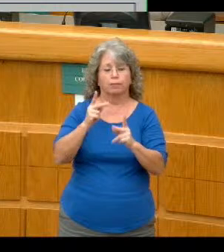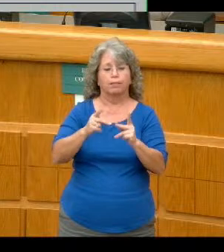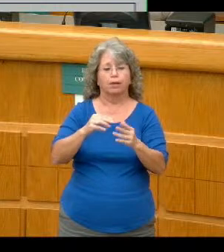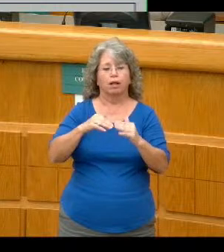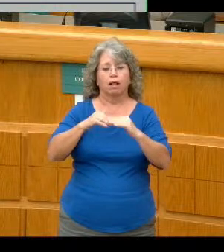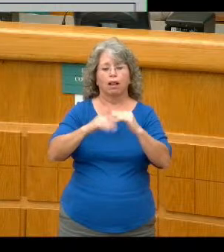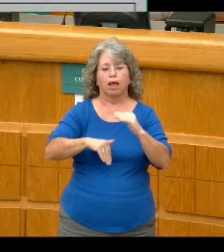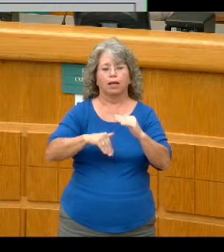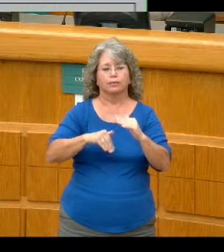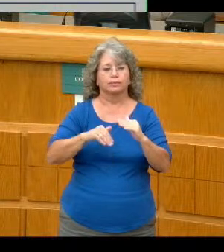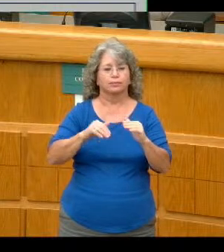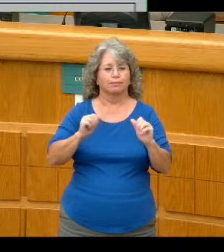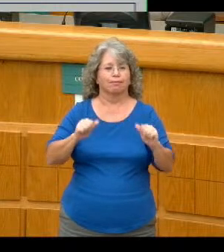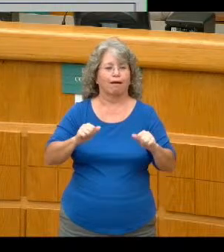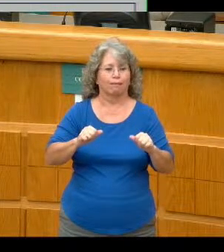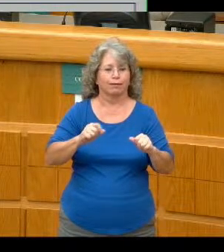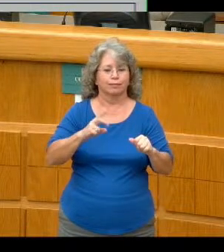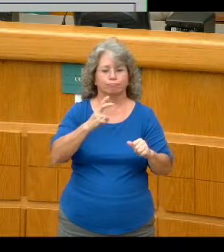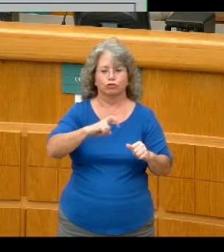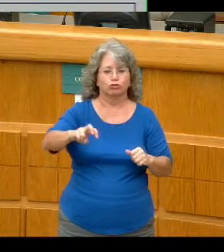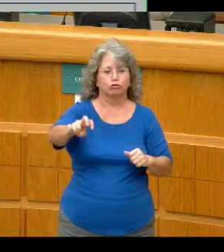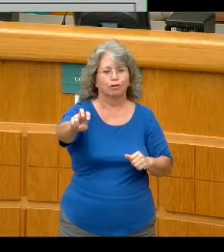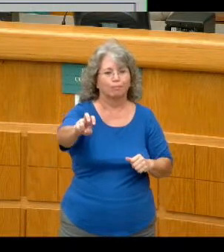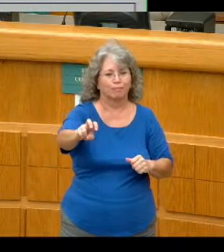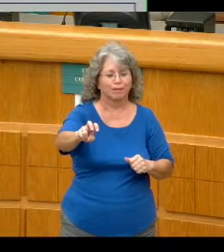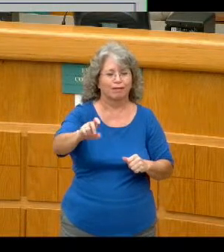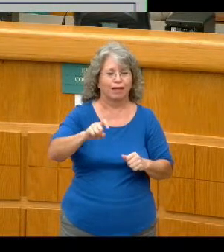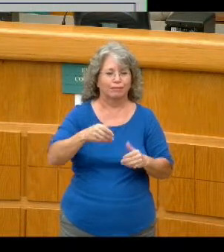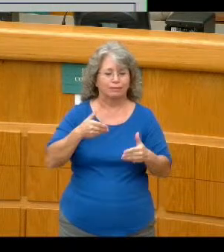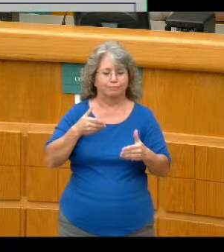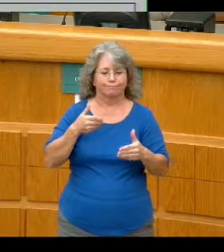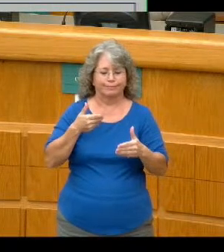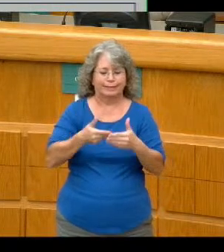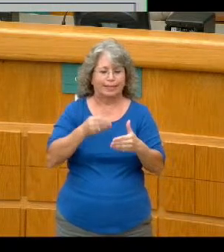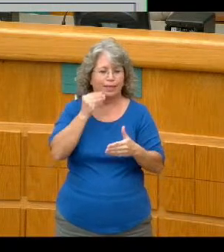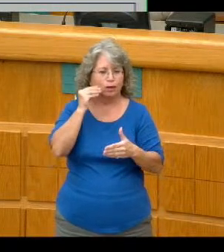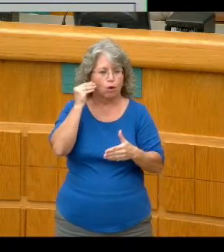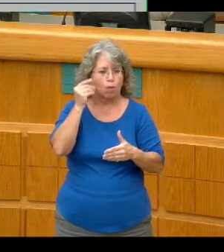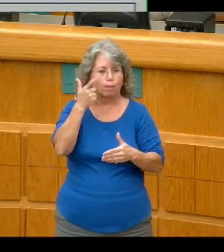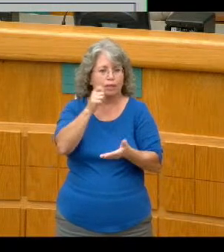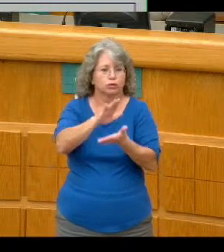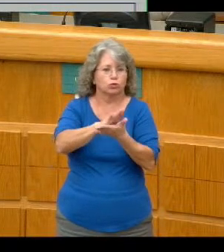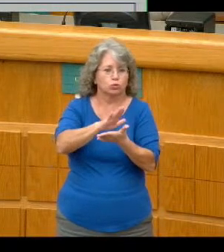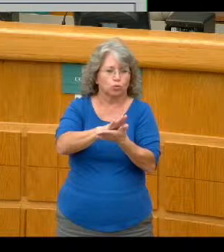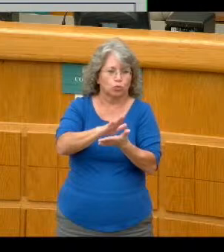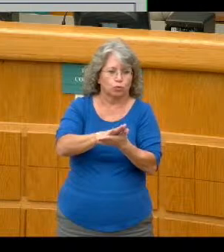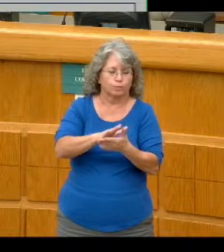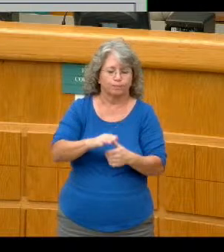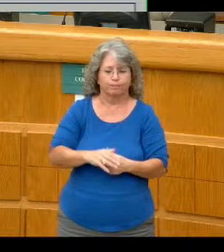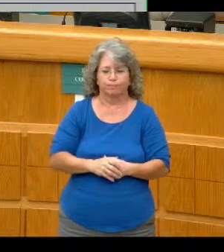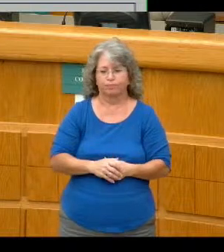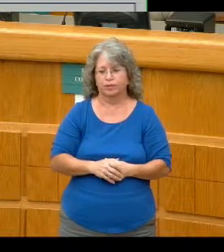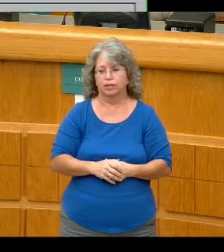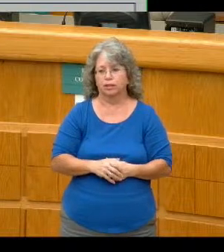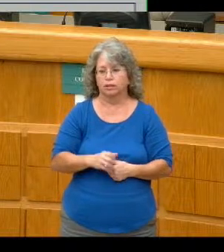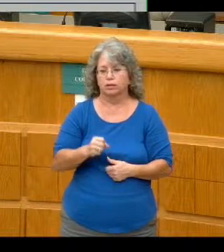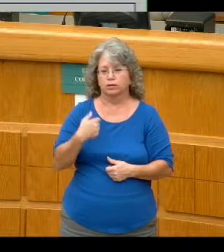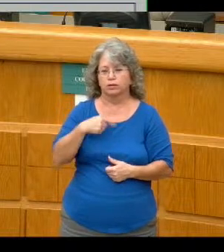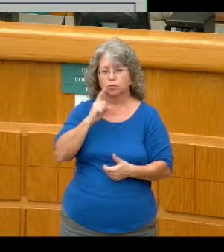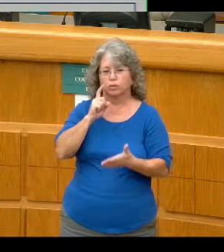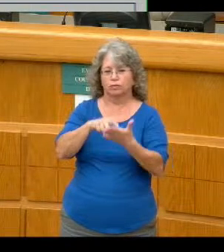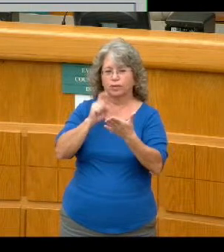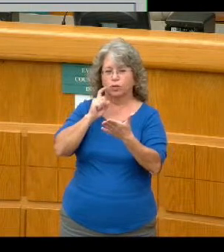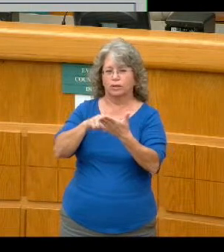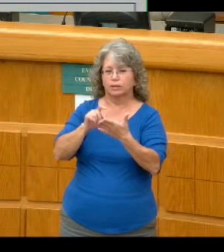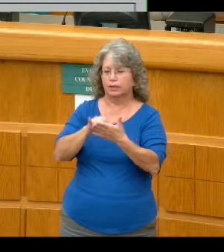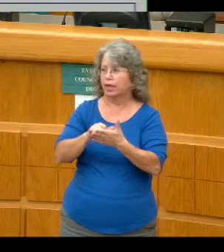starting again because people are less likely to go on trips. They're more likely to stay near home. And so that's a pattern that we're seeing. And